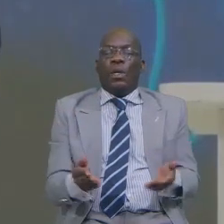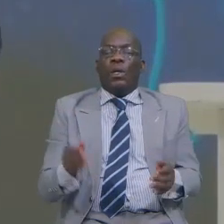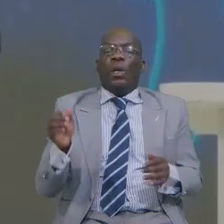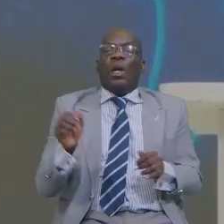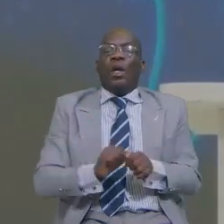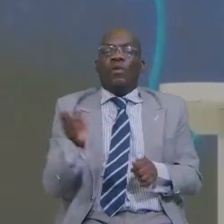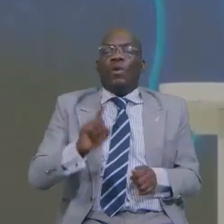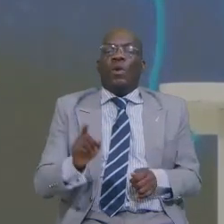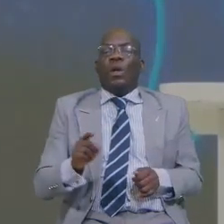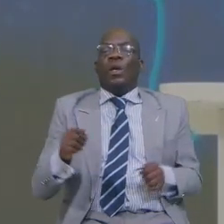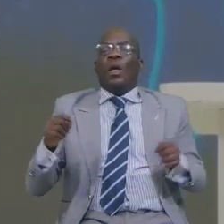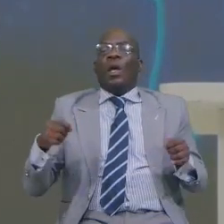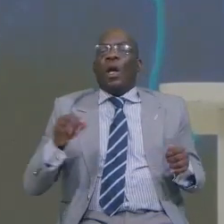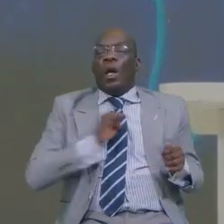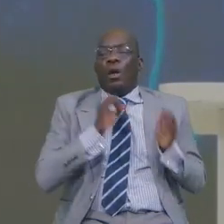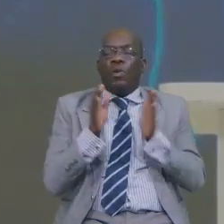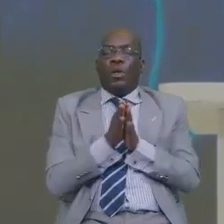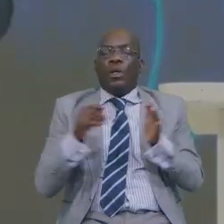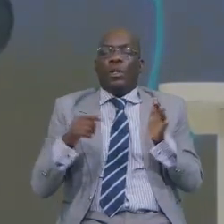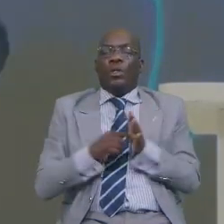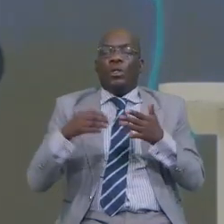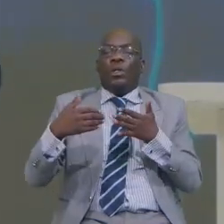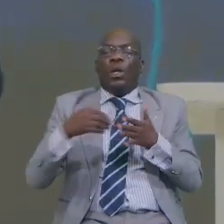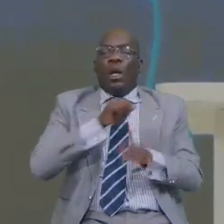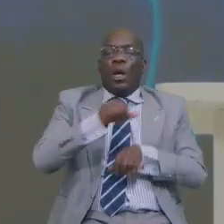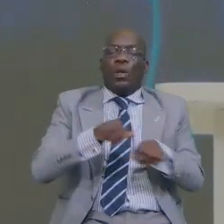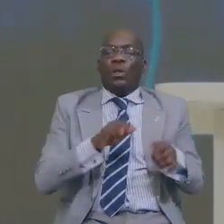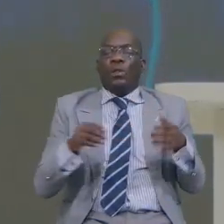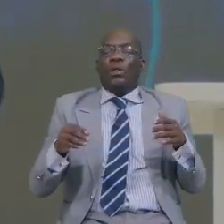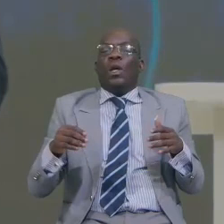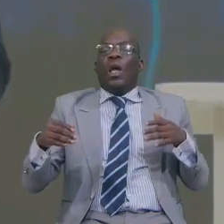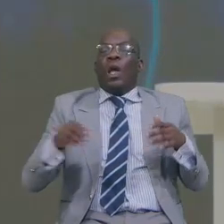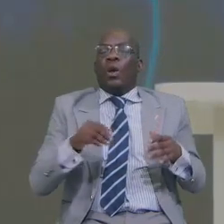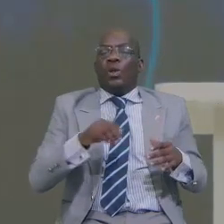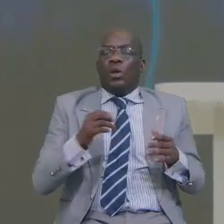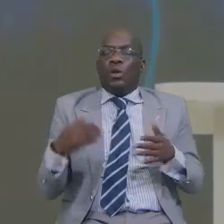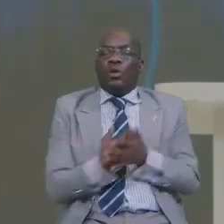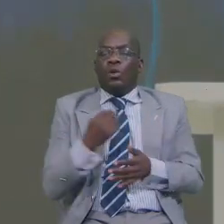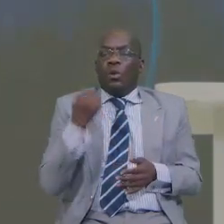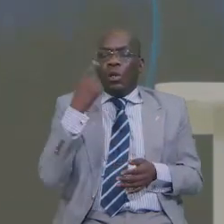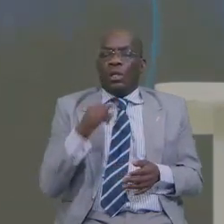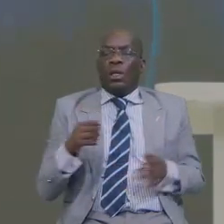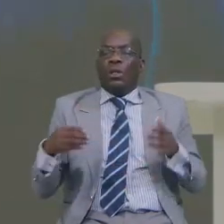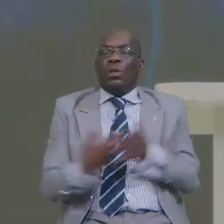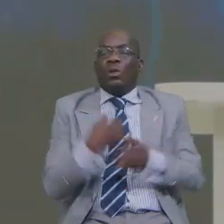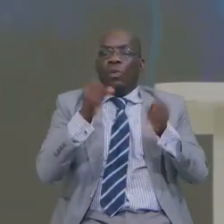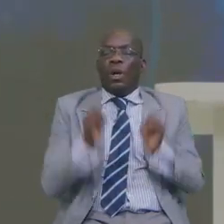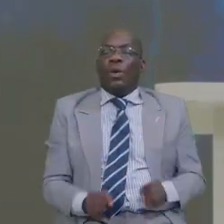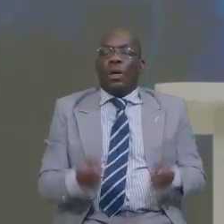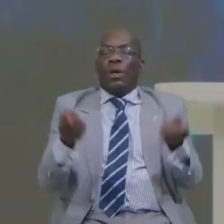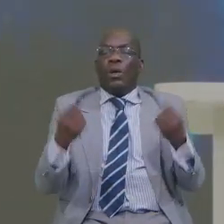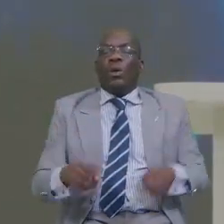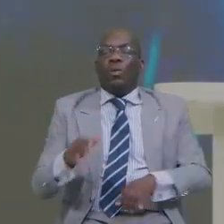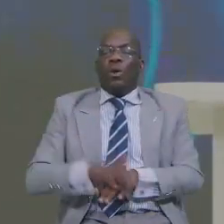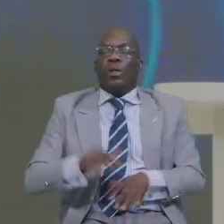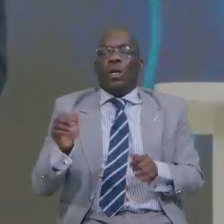new anointing, a new authority, a new understanding, a new power come upon everyone